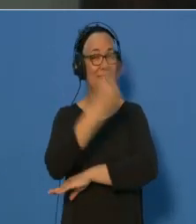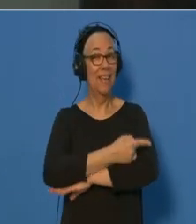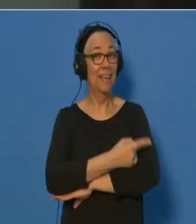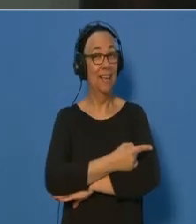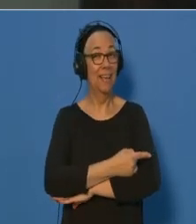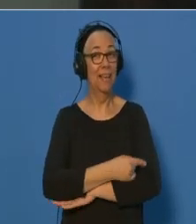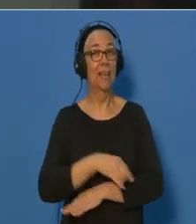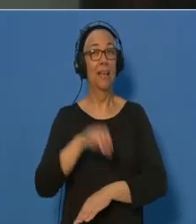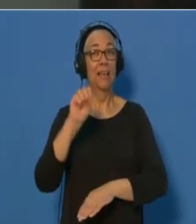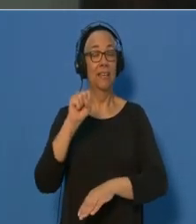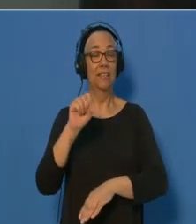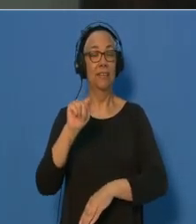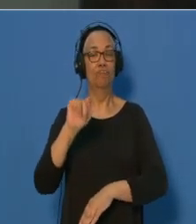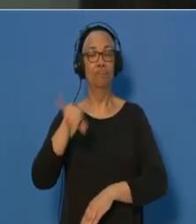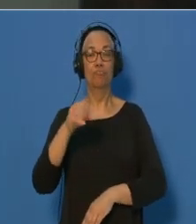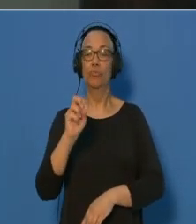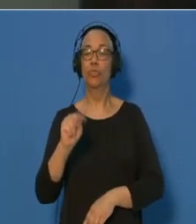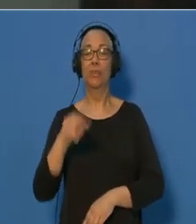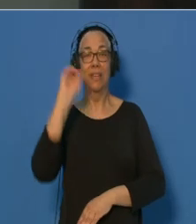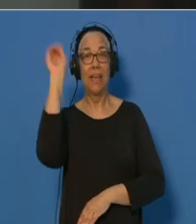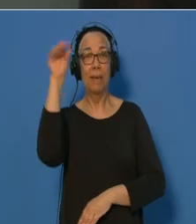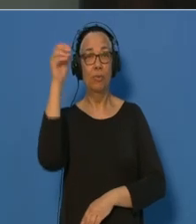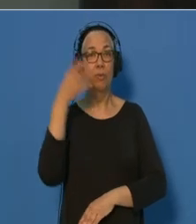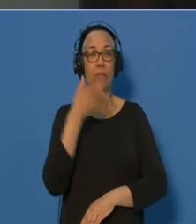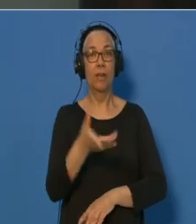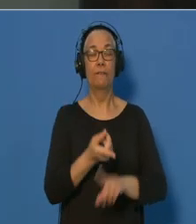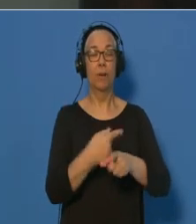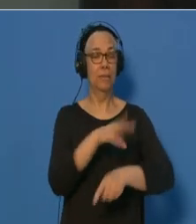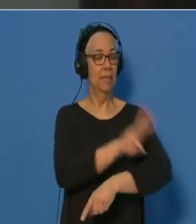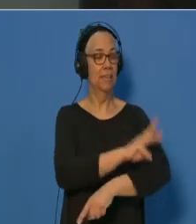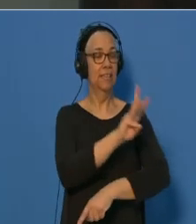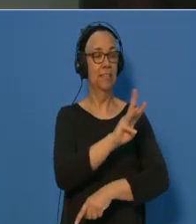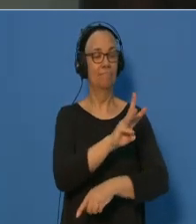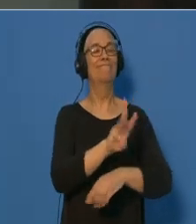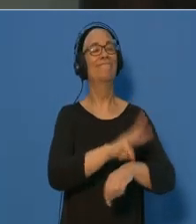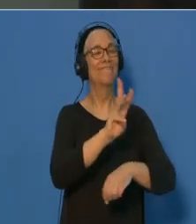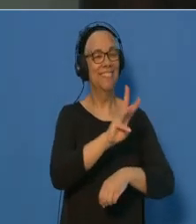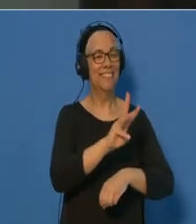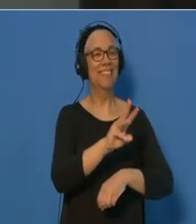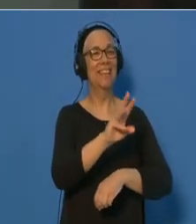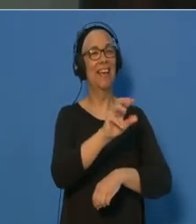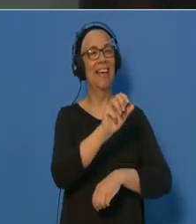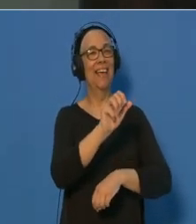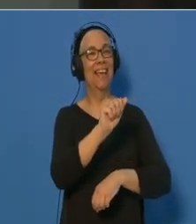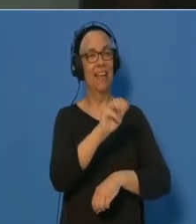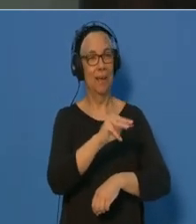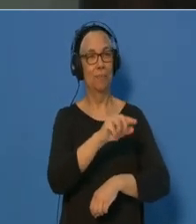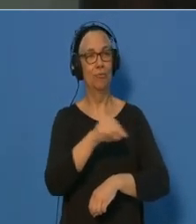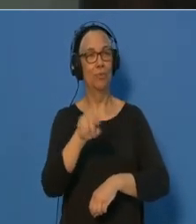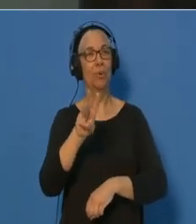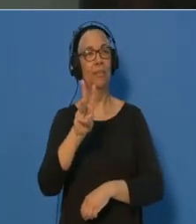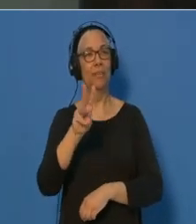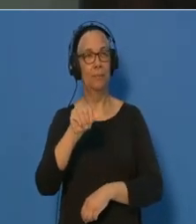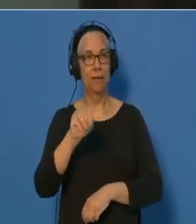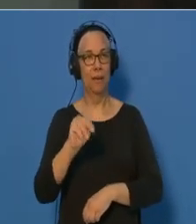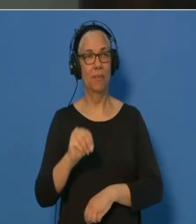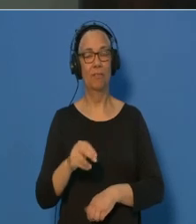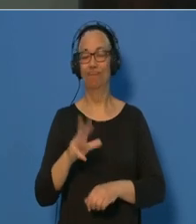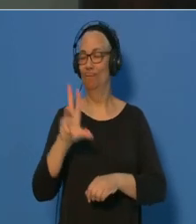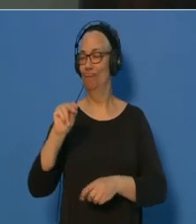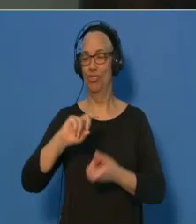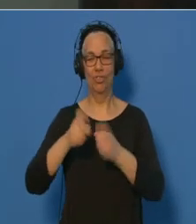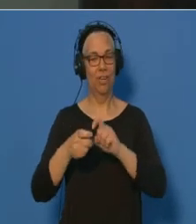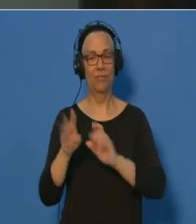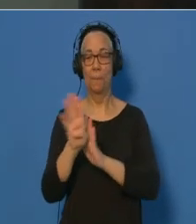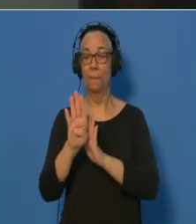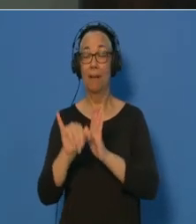be on site from 6 p.m. to 6 a.m., and this also is no change from the Berkeley. We do